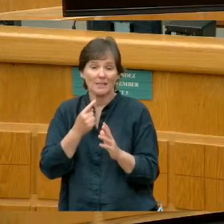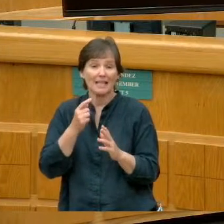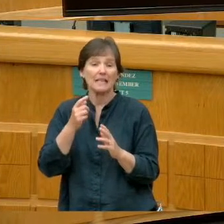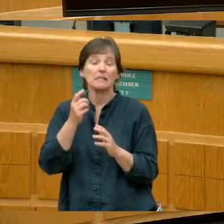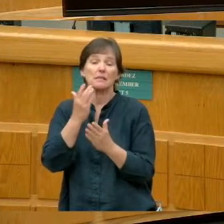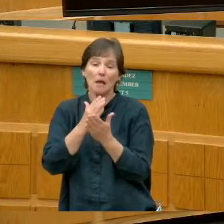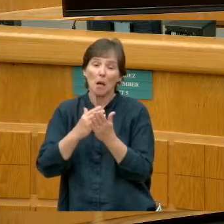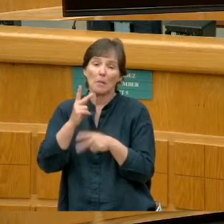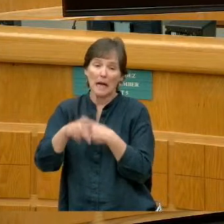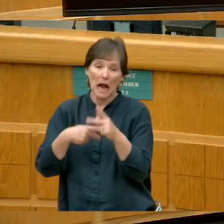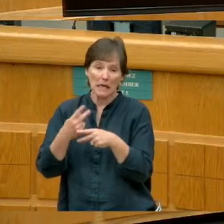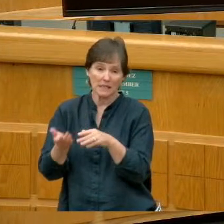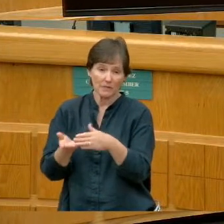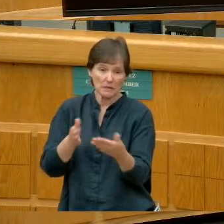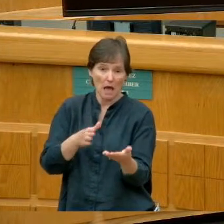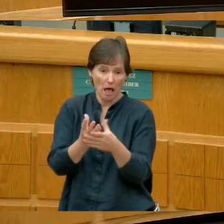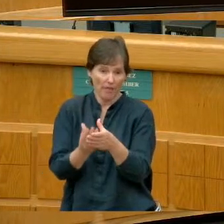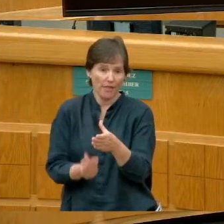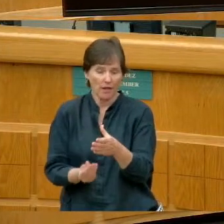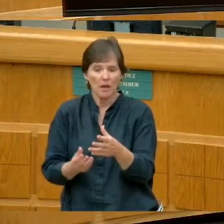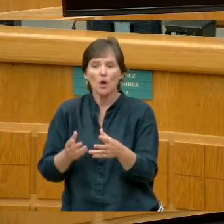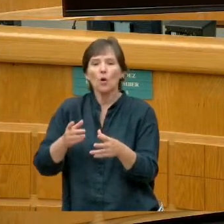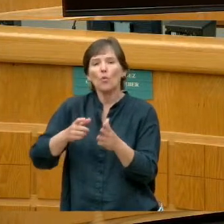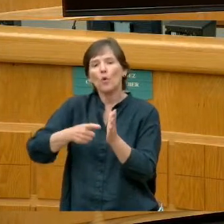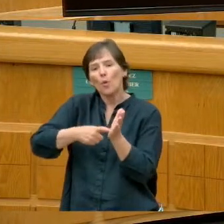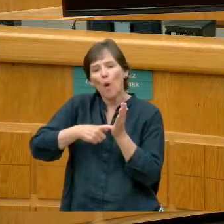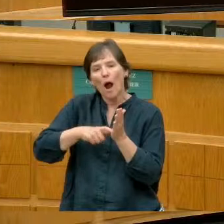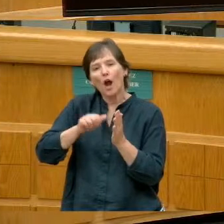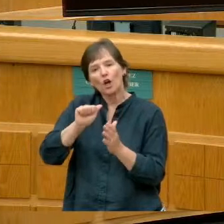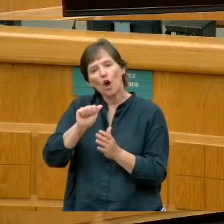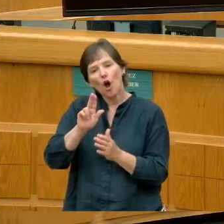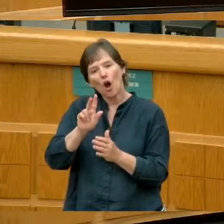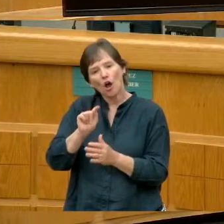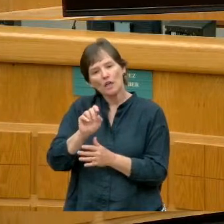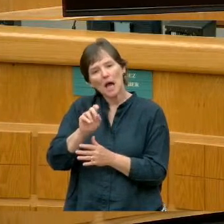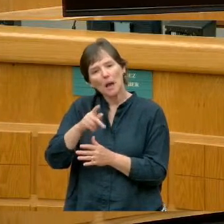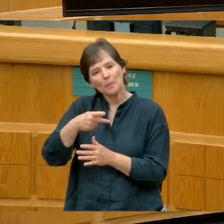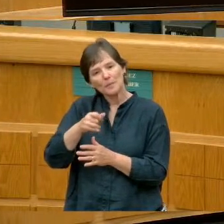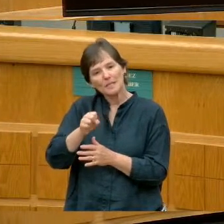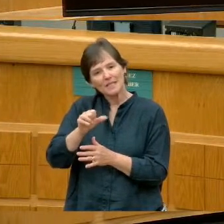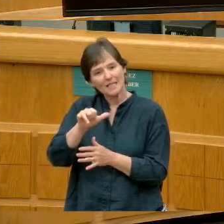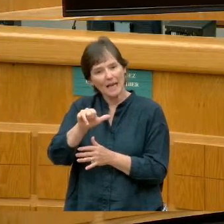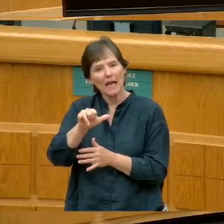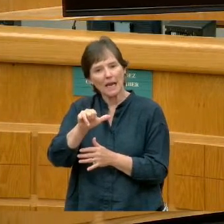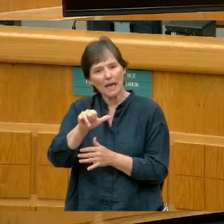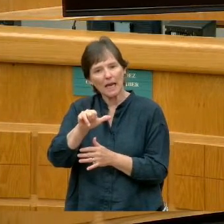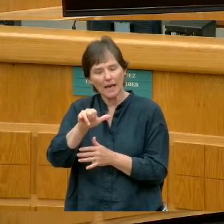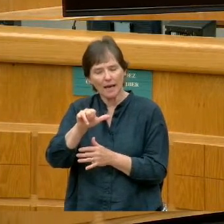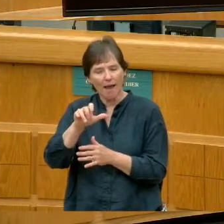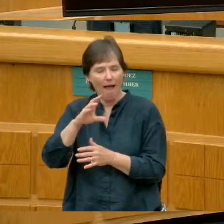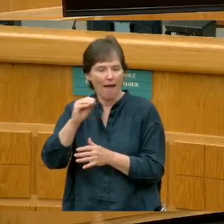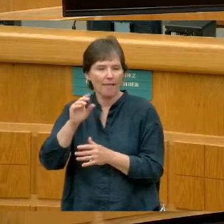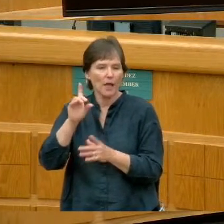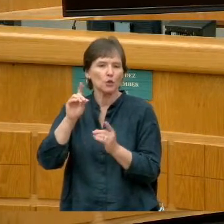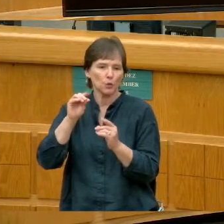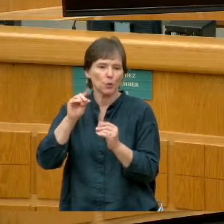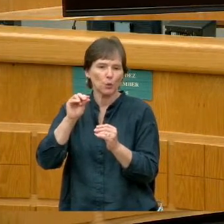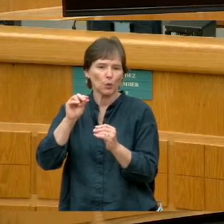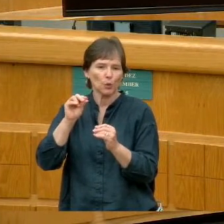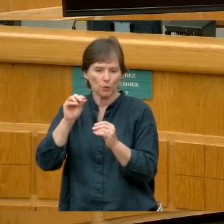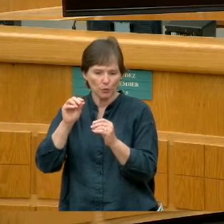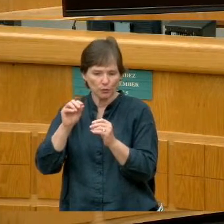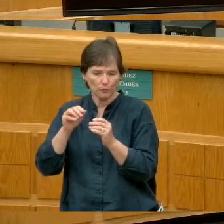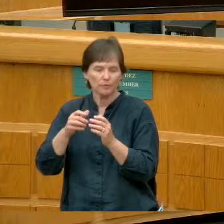medical examiner to conduct an autopsy and determine the cause of death. And yes, they are handling COVID-19. And